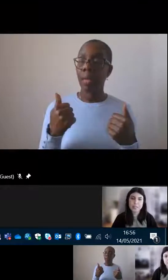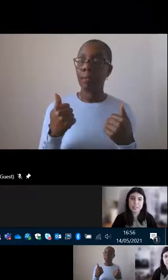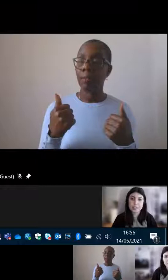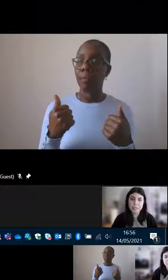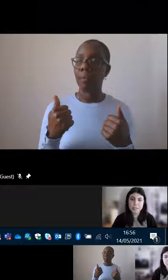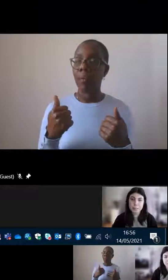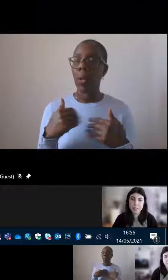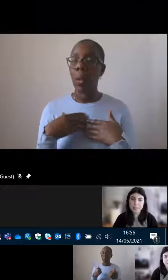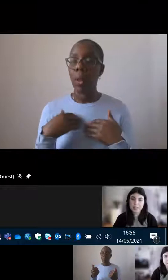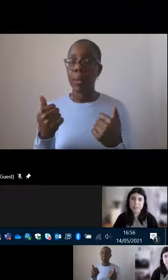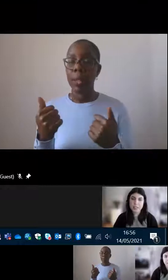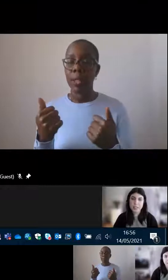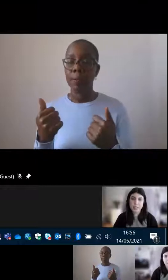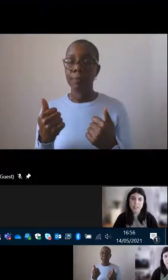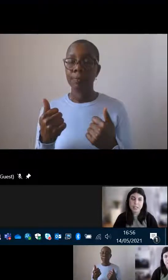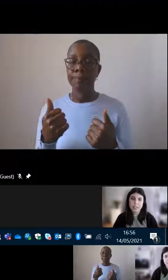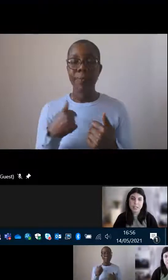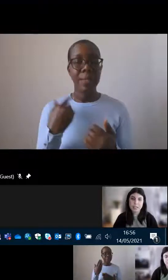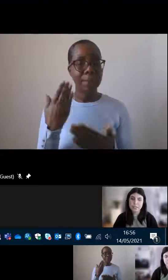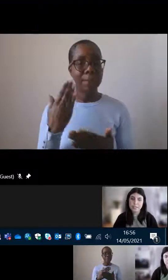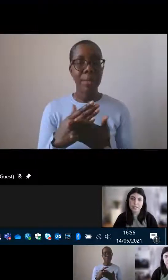I definitely recommend